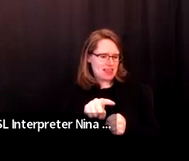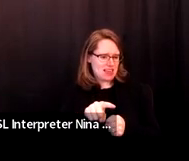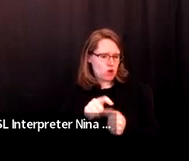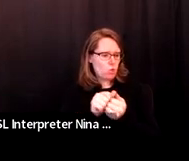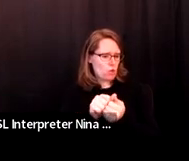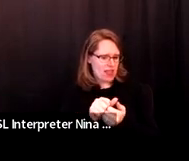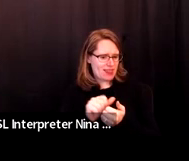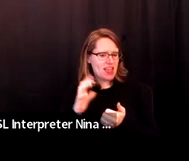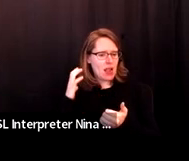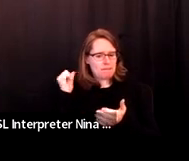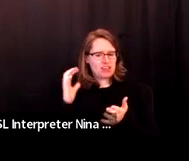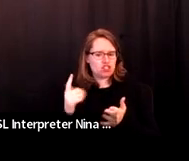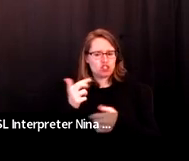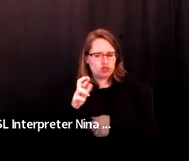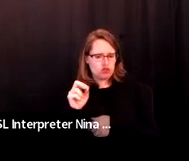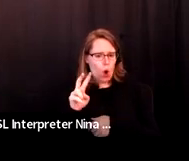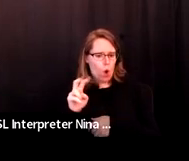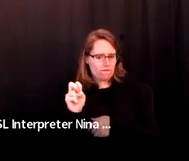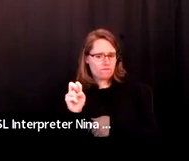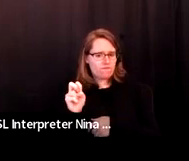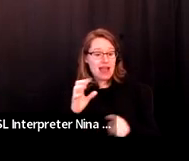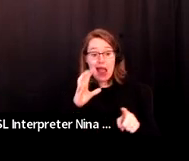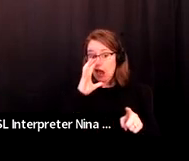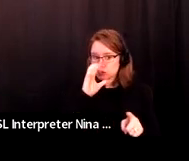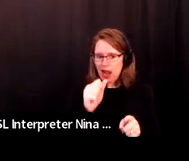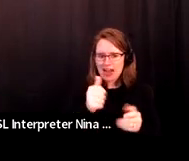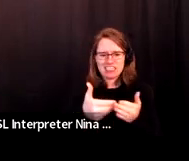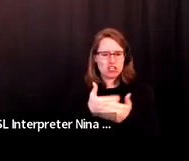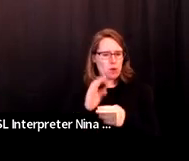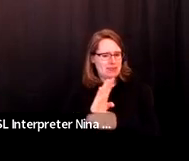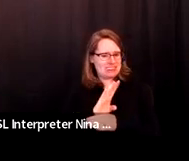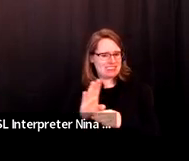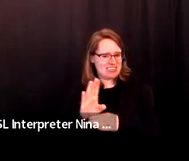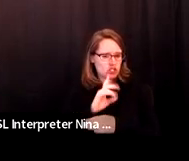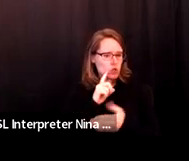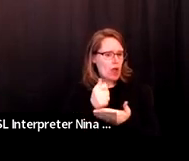about attracting new businesses?